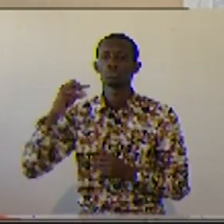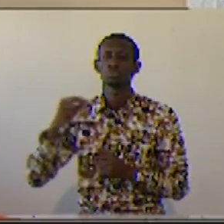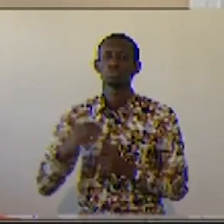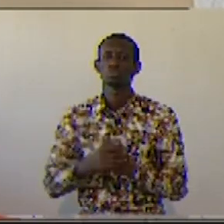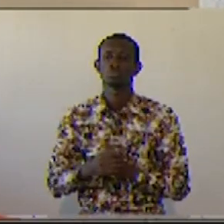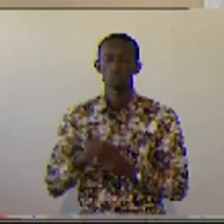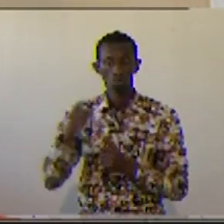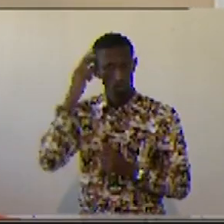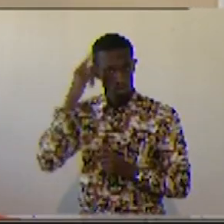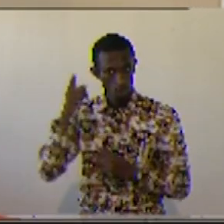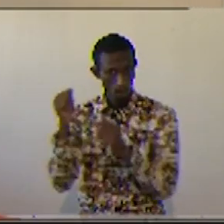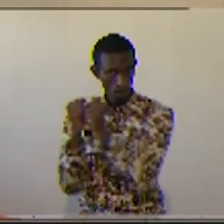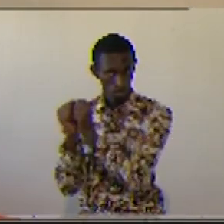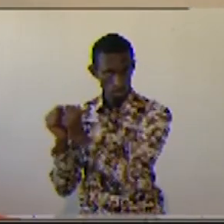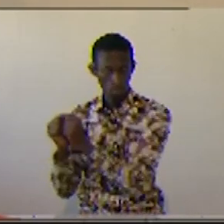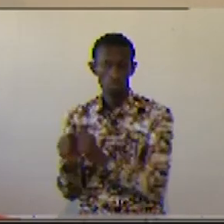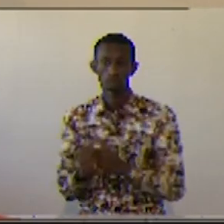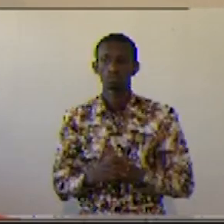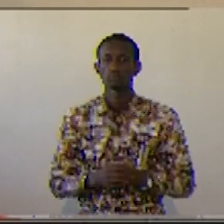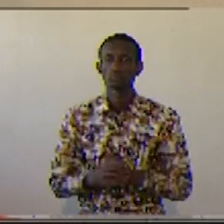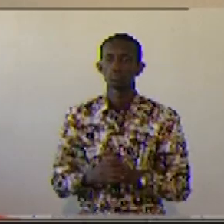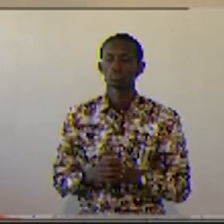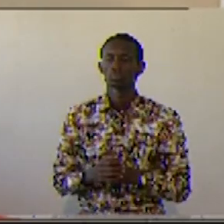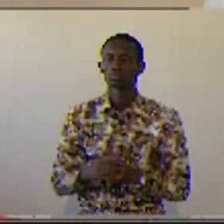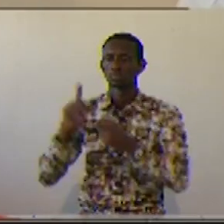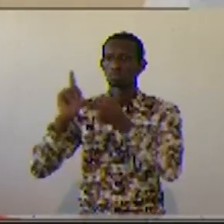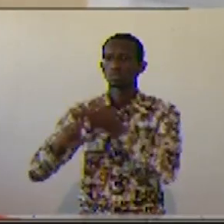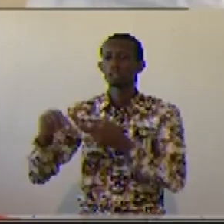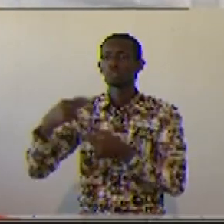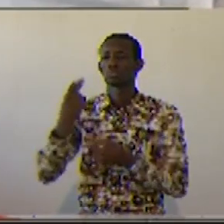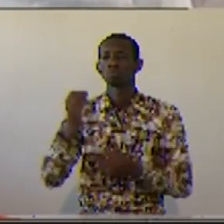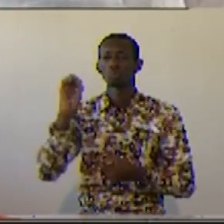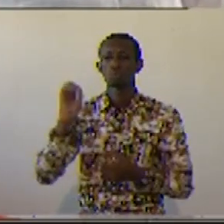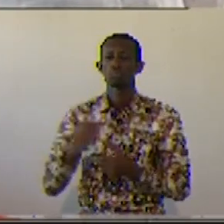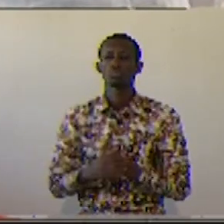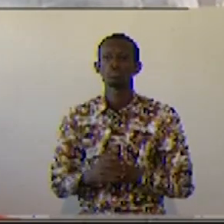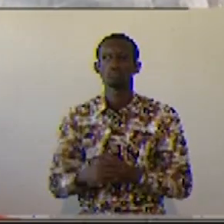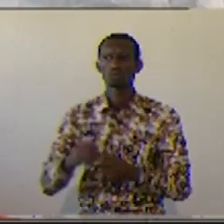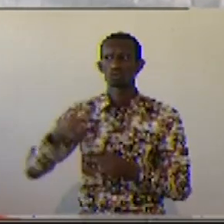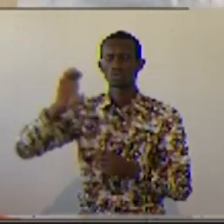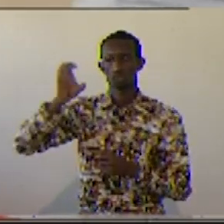Remember, they are soluble salts, plus H2O liquid, and here we have 2,